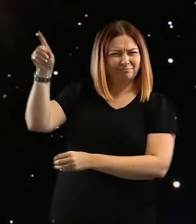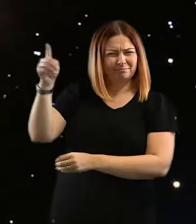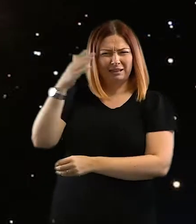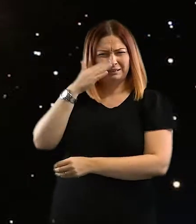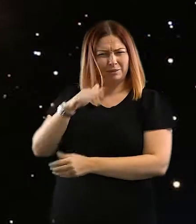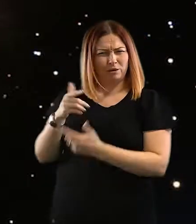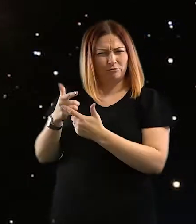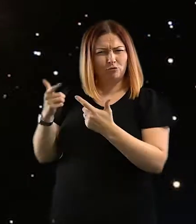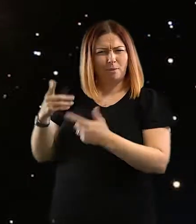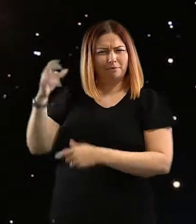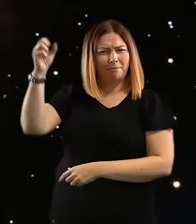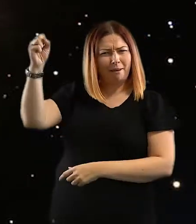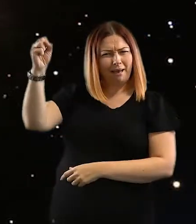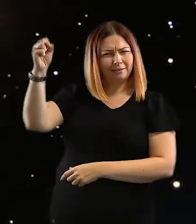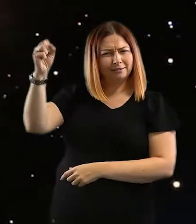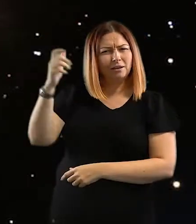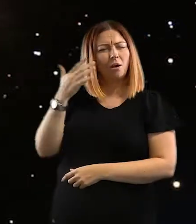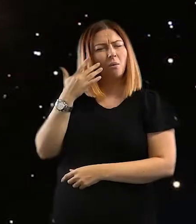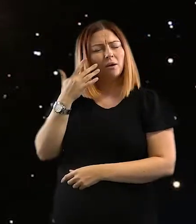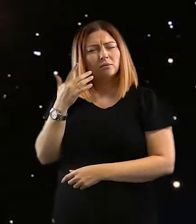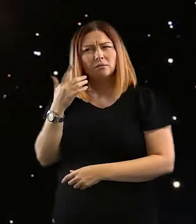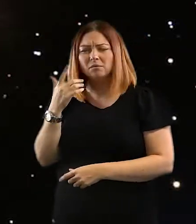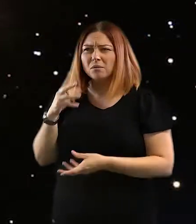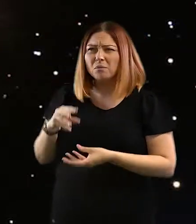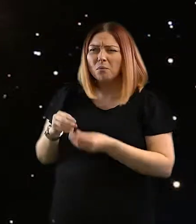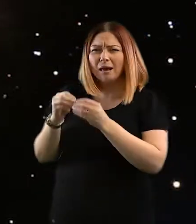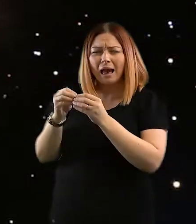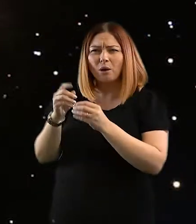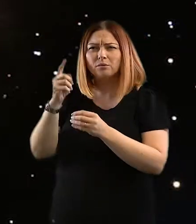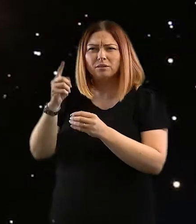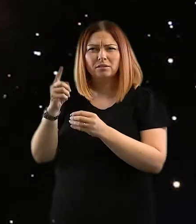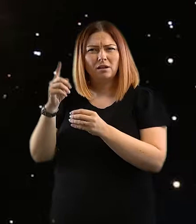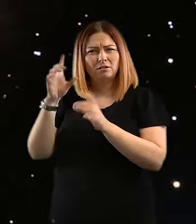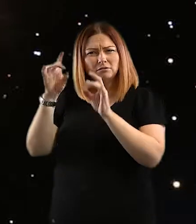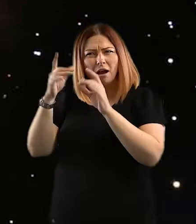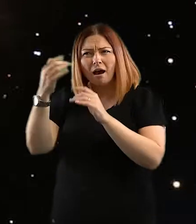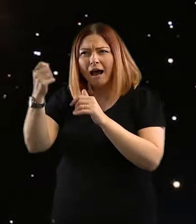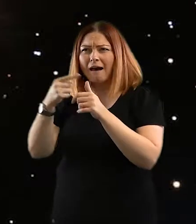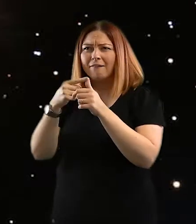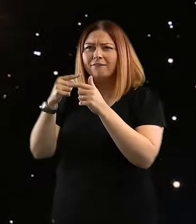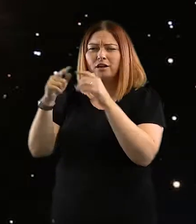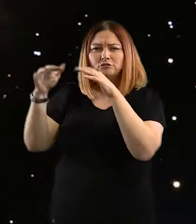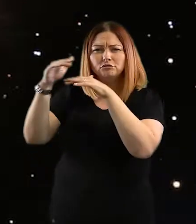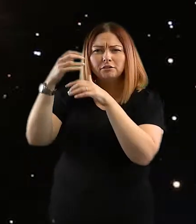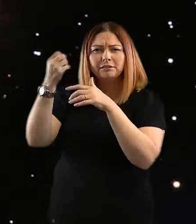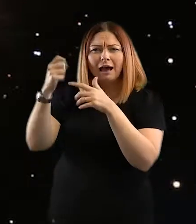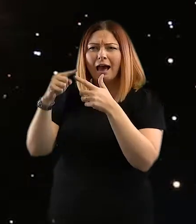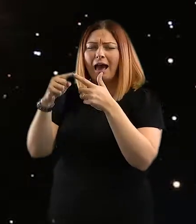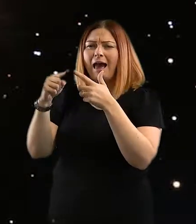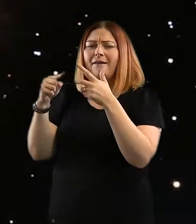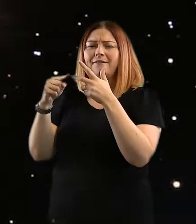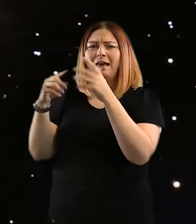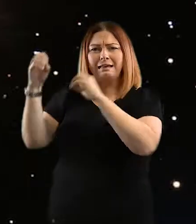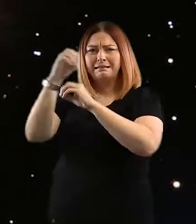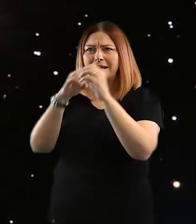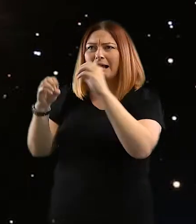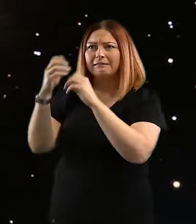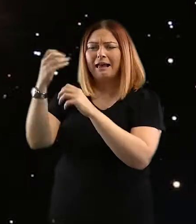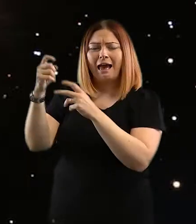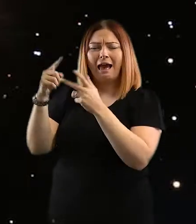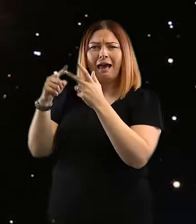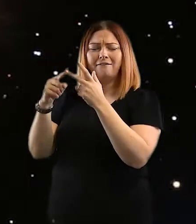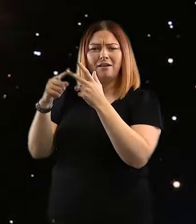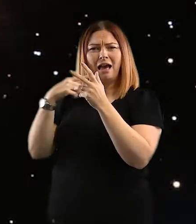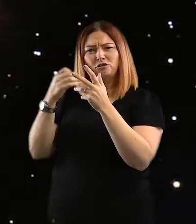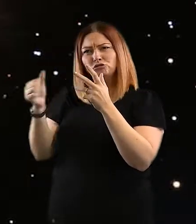more than we can see. There's a lot more than we can see in all the stars and the dust and the gas. And we think that must be this stuff called dark matter. And we don't really know